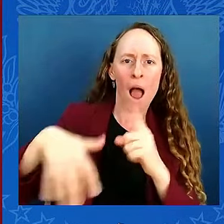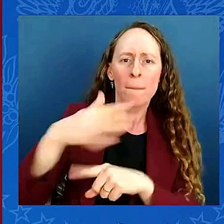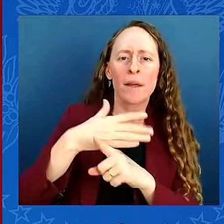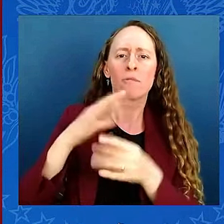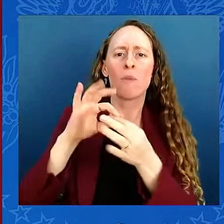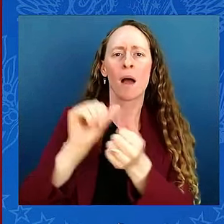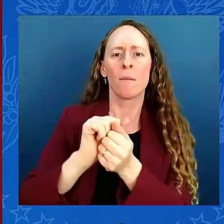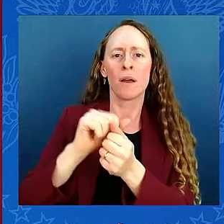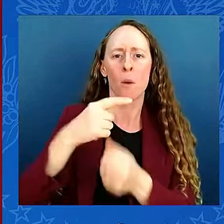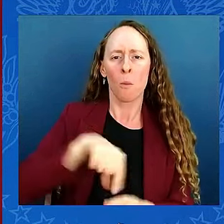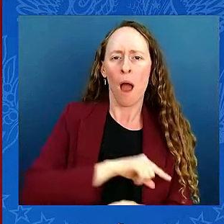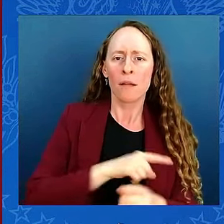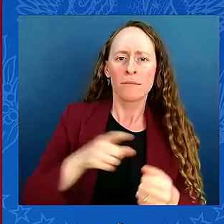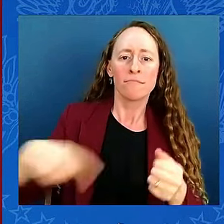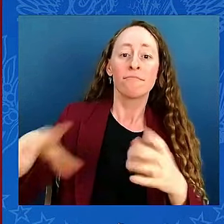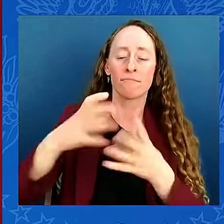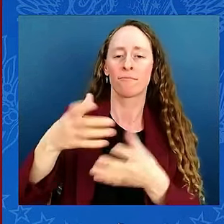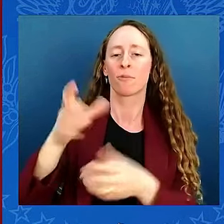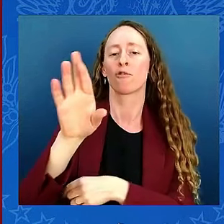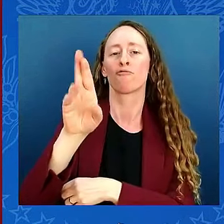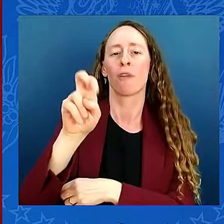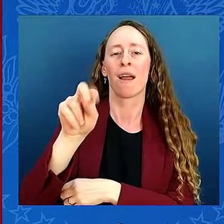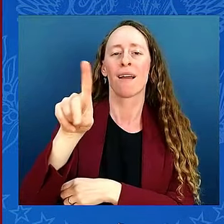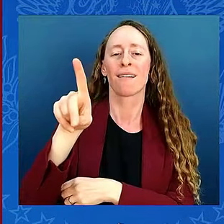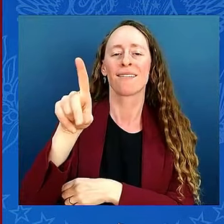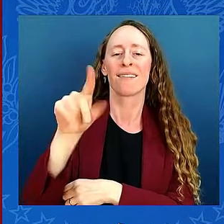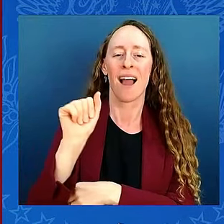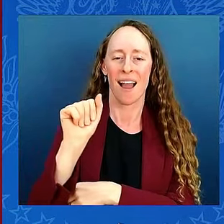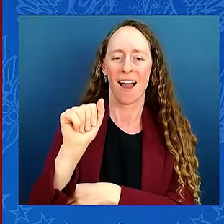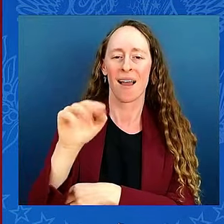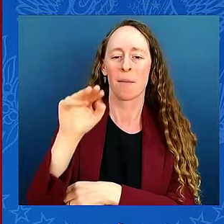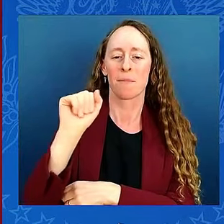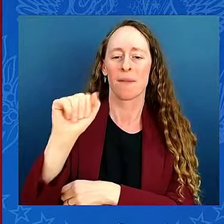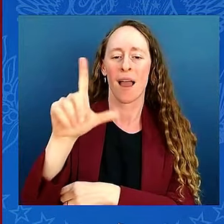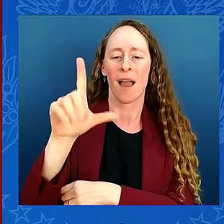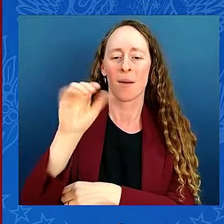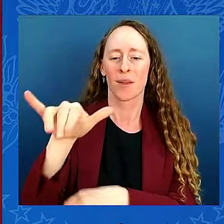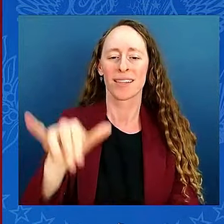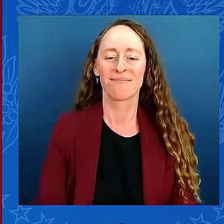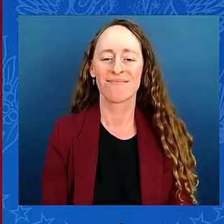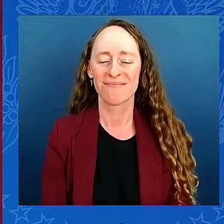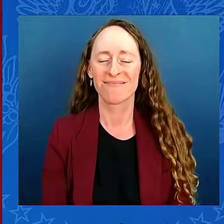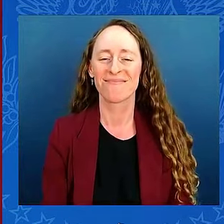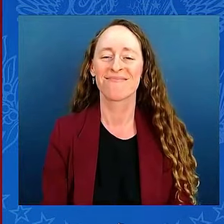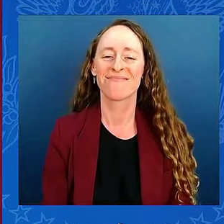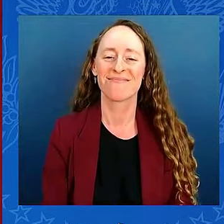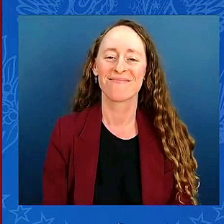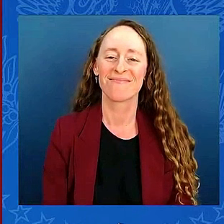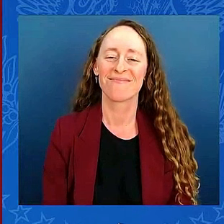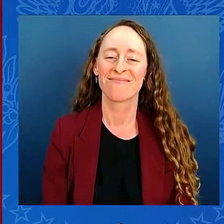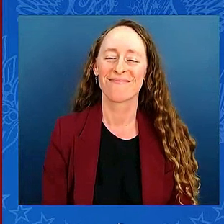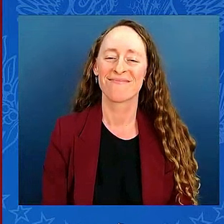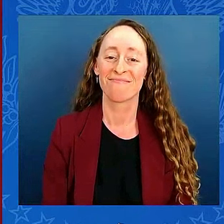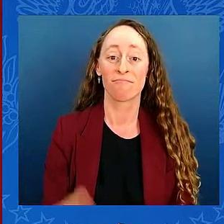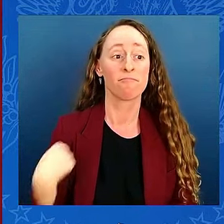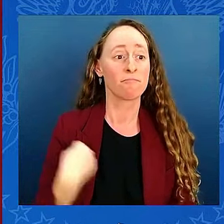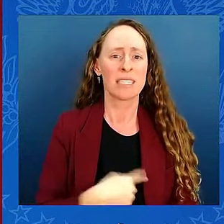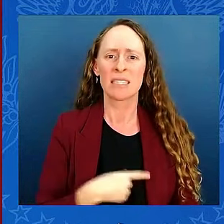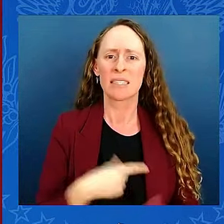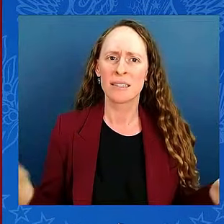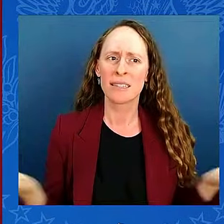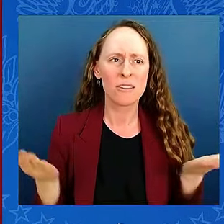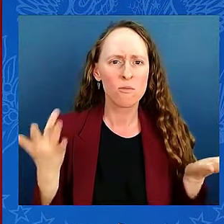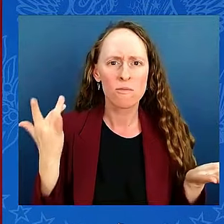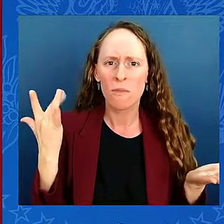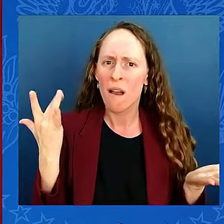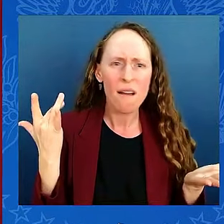there somewhere. We're here today because we're finally addressing an issue that should have been addressed a long time ago in this